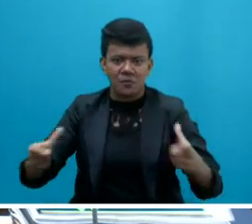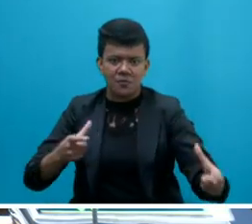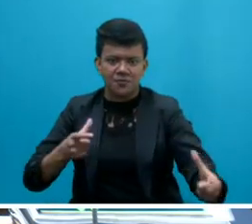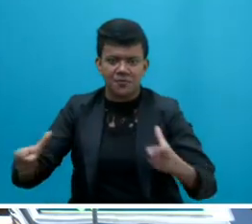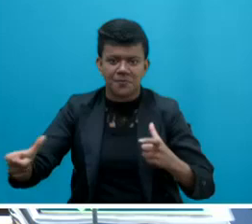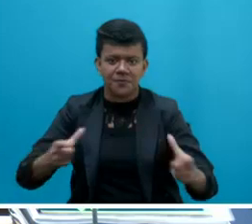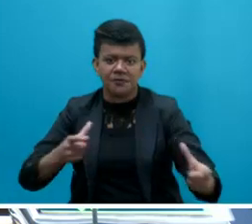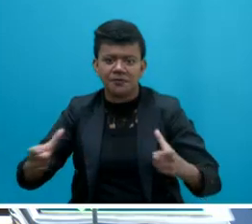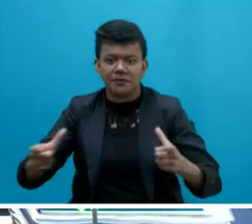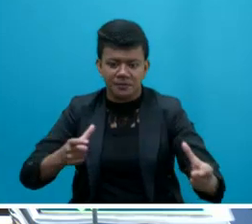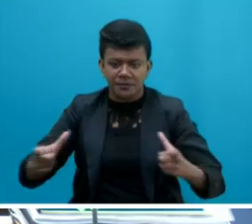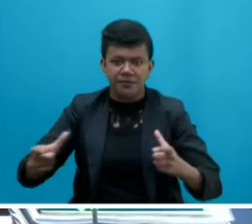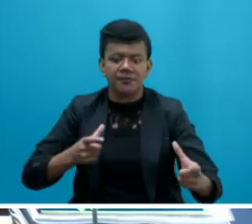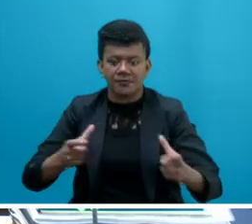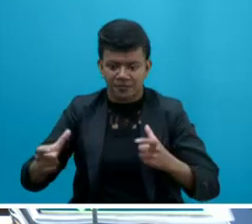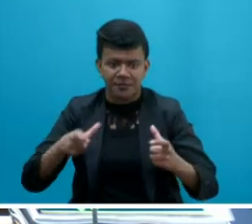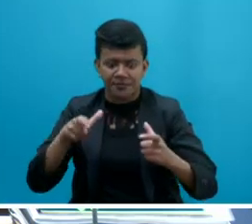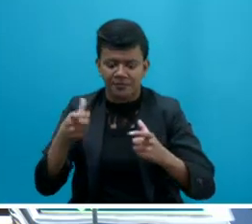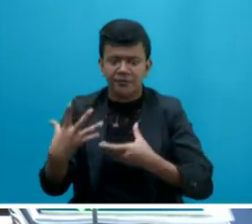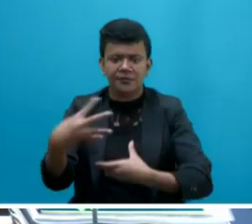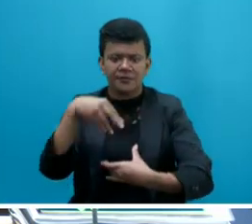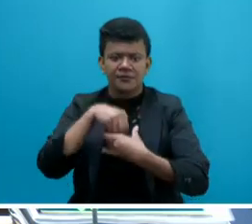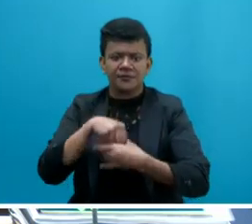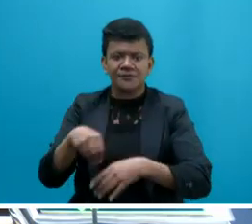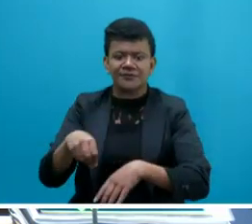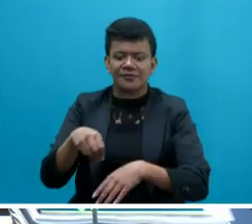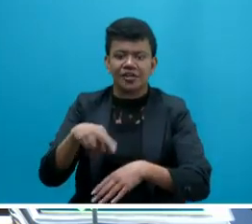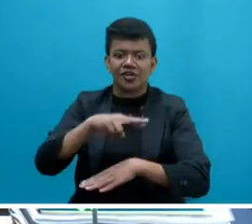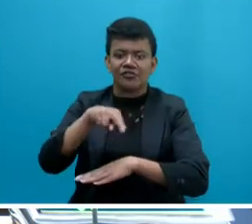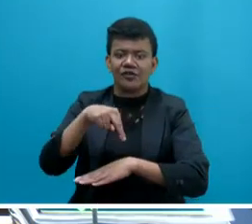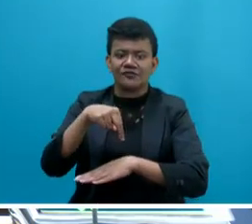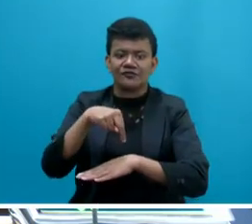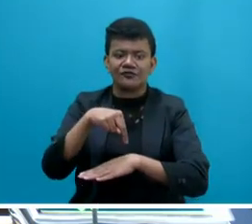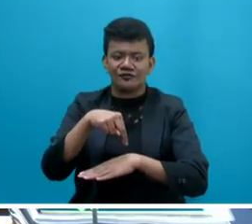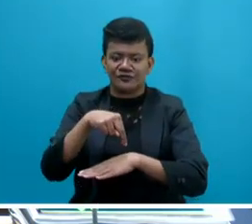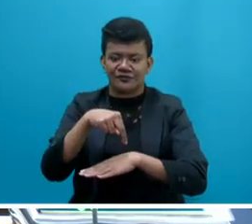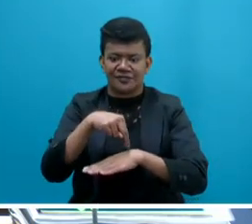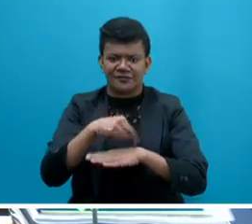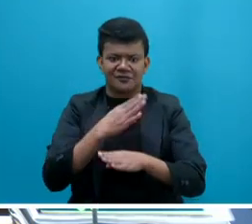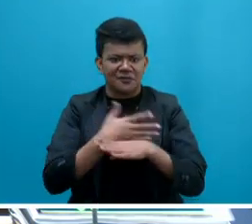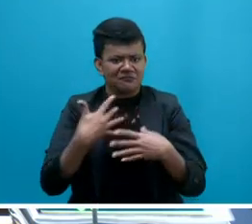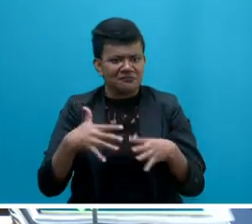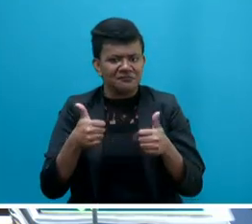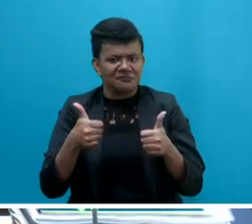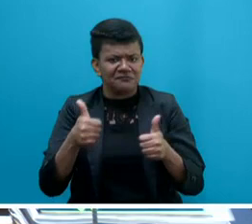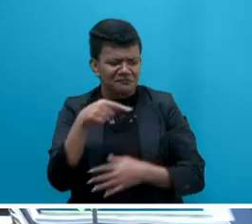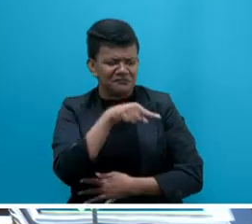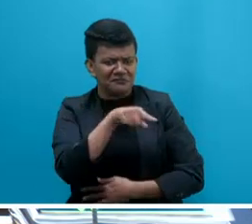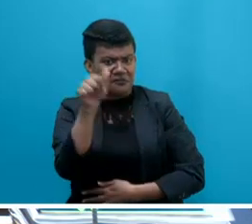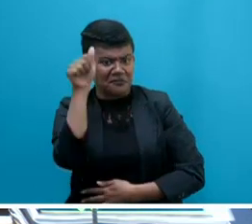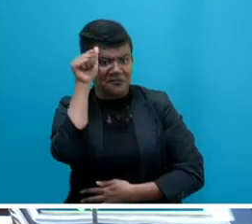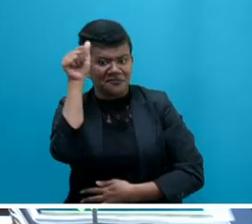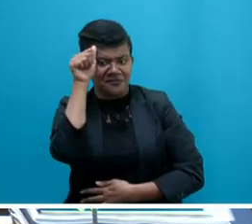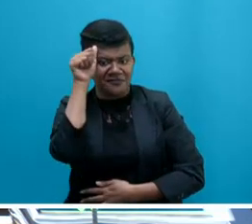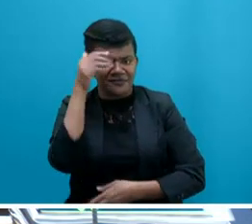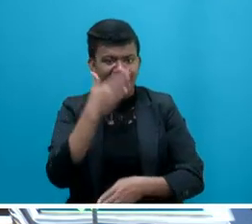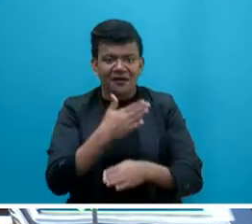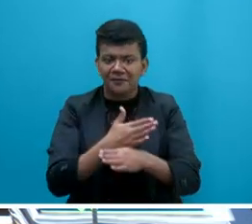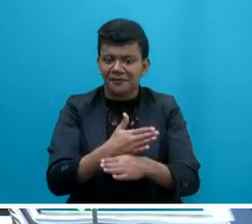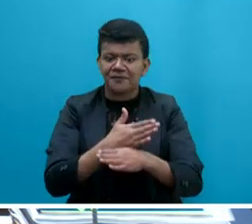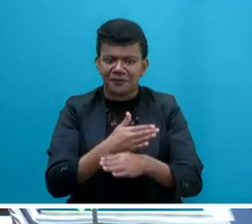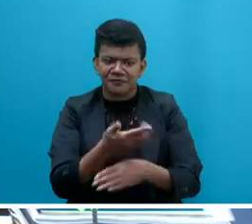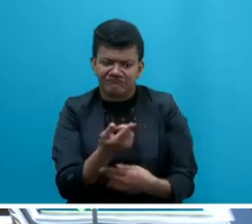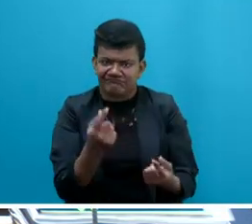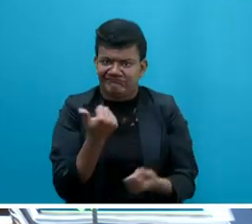institutional actors in our region is ongoing. We are well aware of what is at stake and continue to steer our